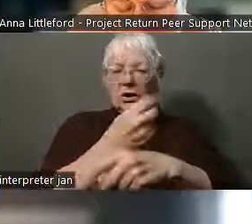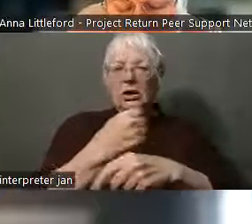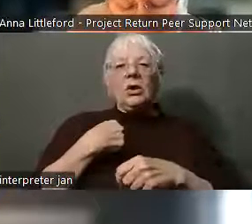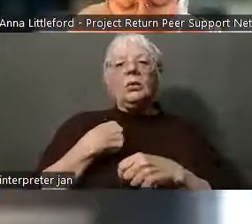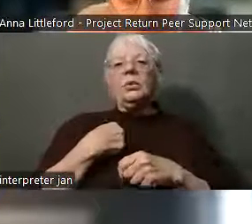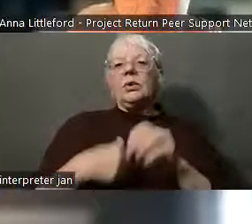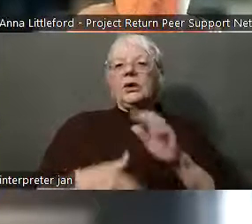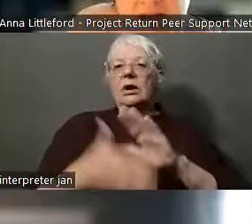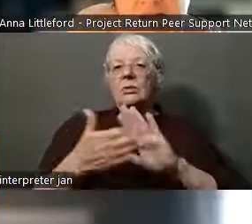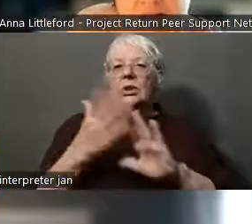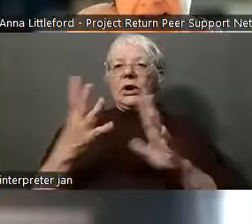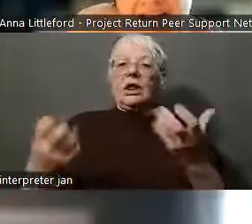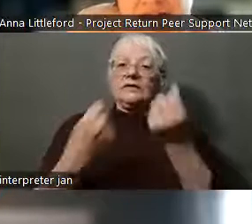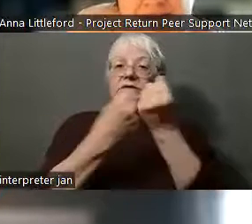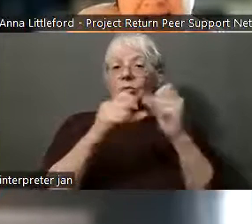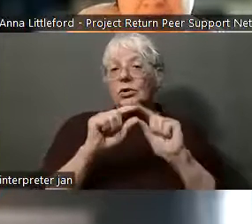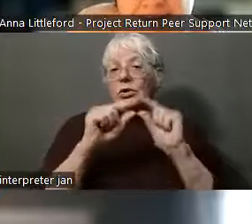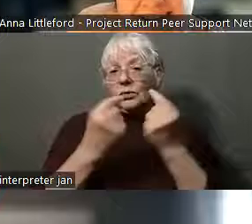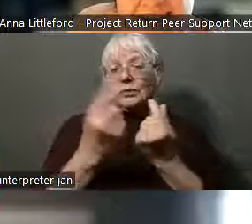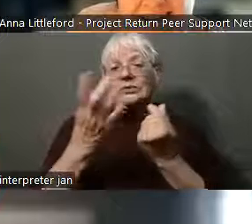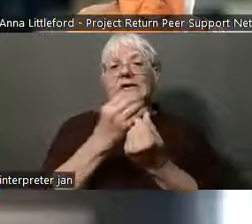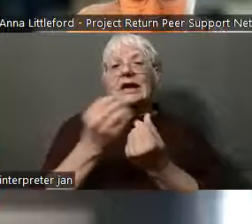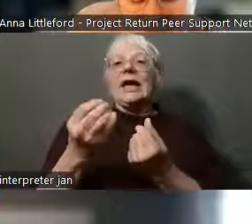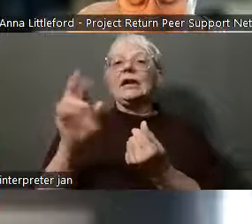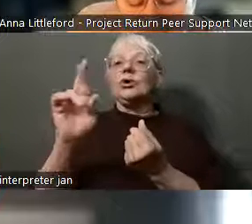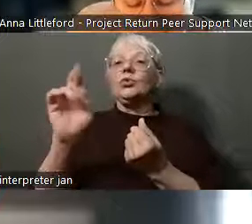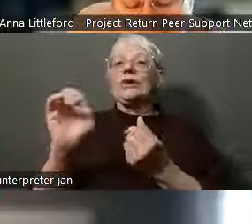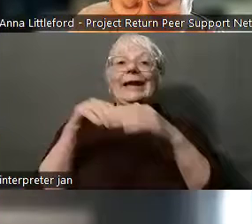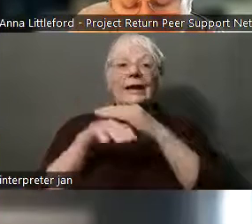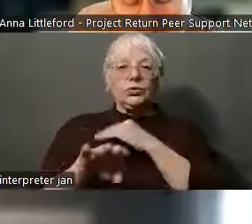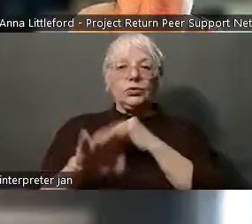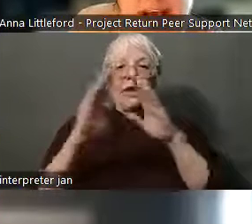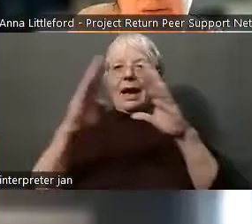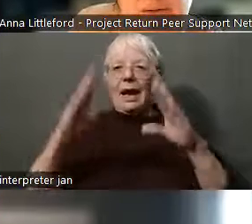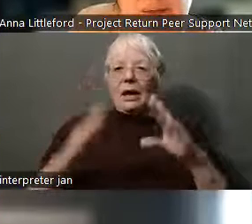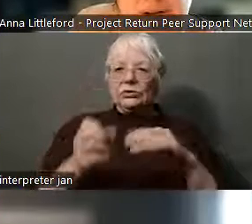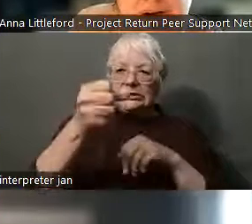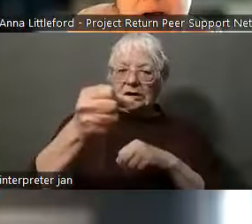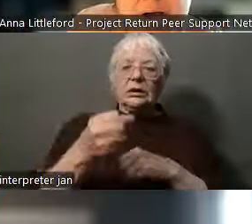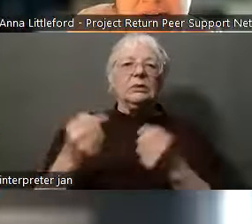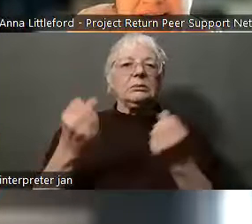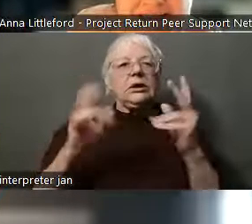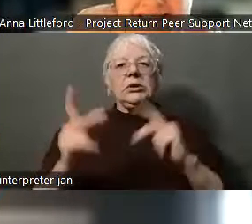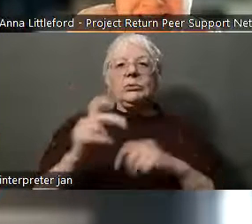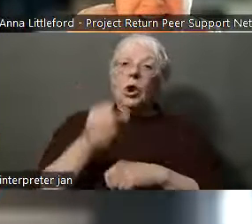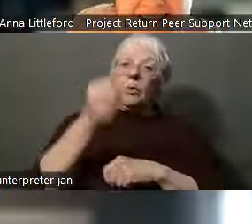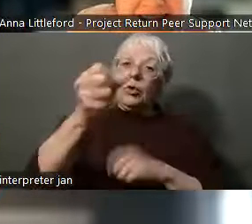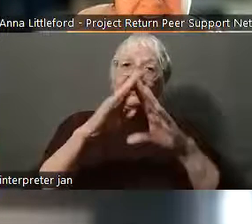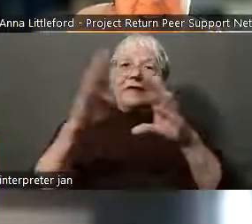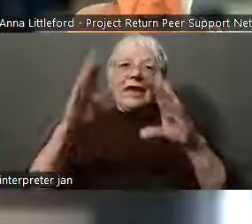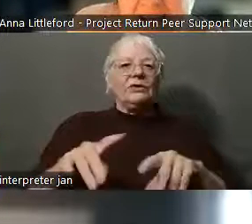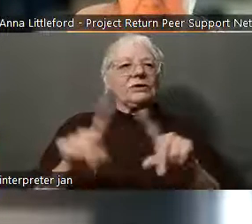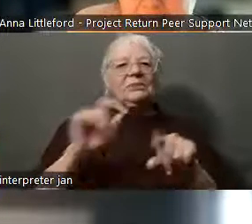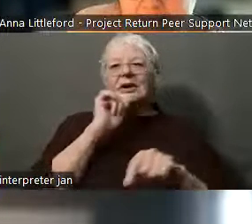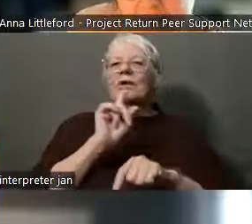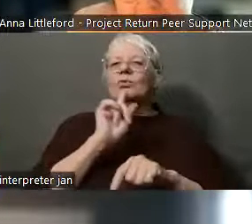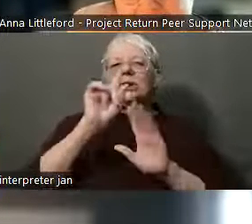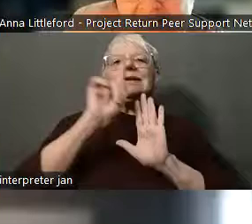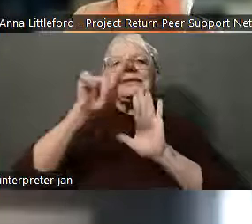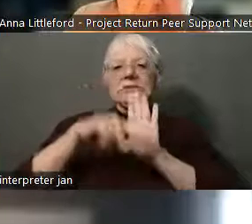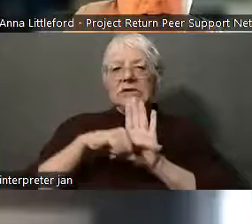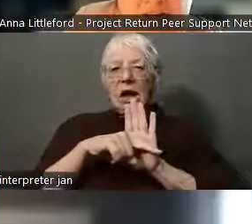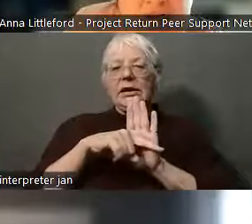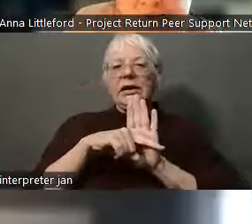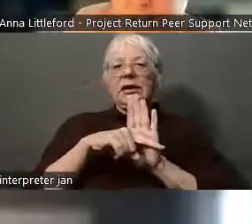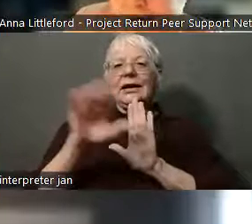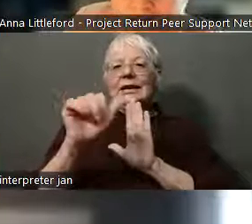of support groups in reentry housing. And a lot of people are put in the housing, but they're not really assigned a